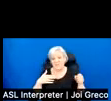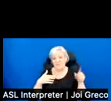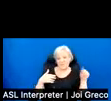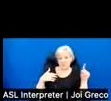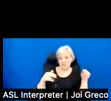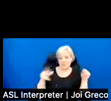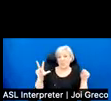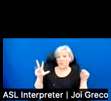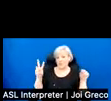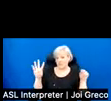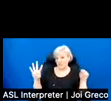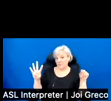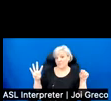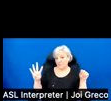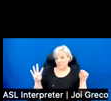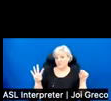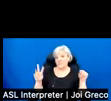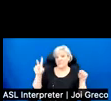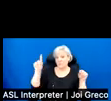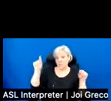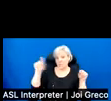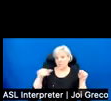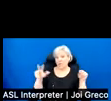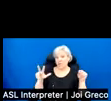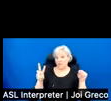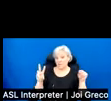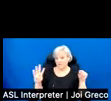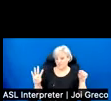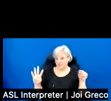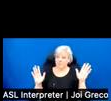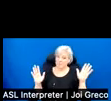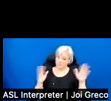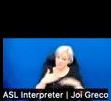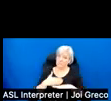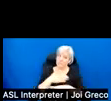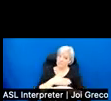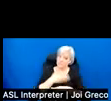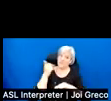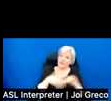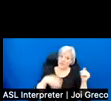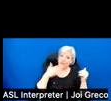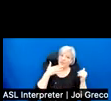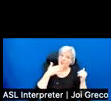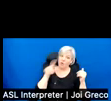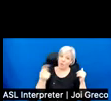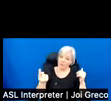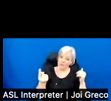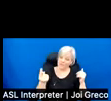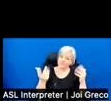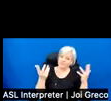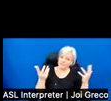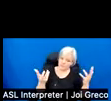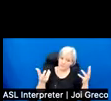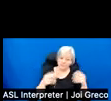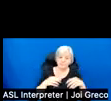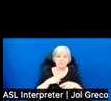to 364. So 20 over 364. So that's still an improvement on what was previously done.